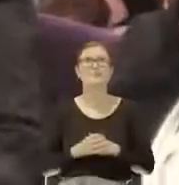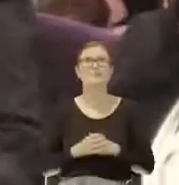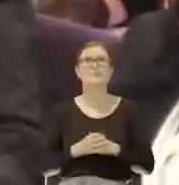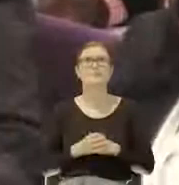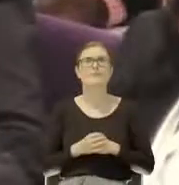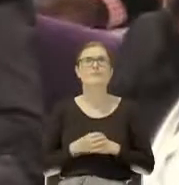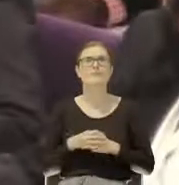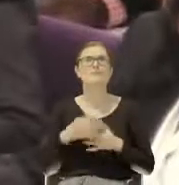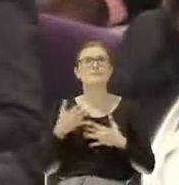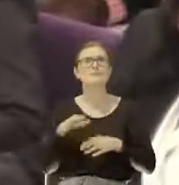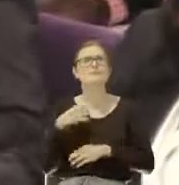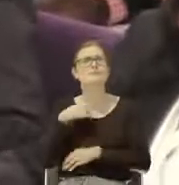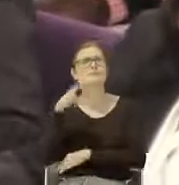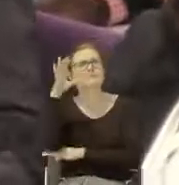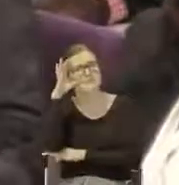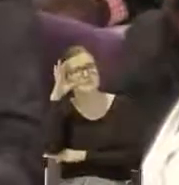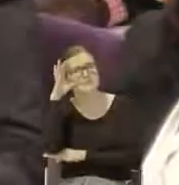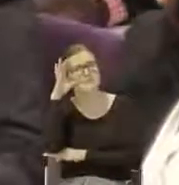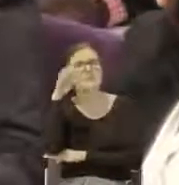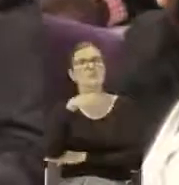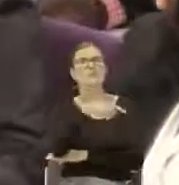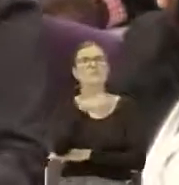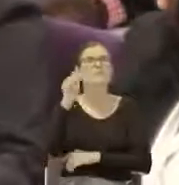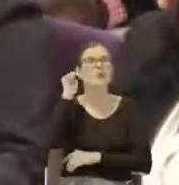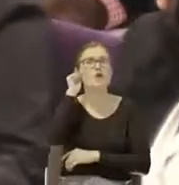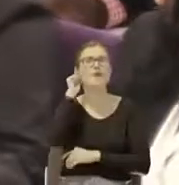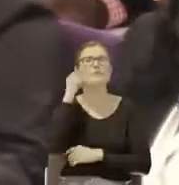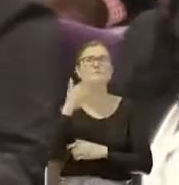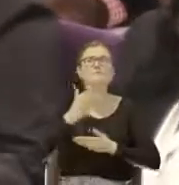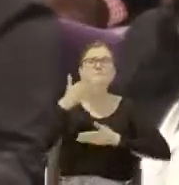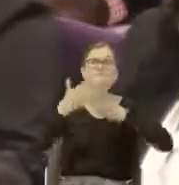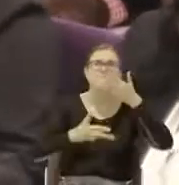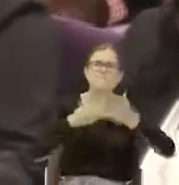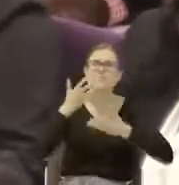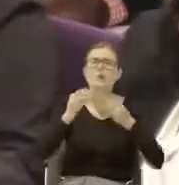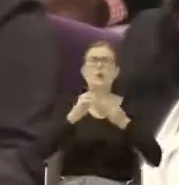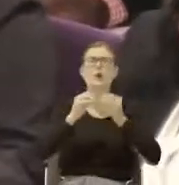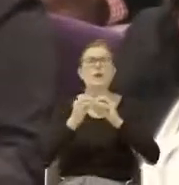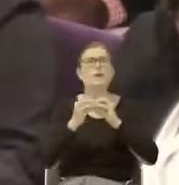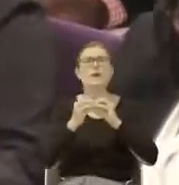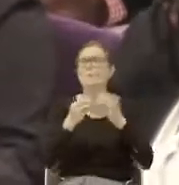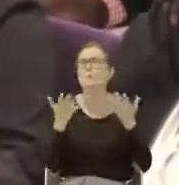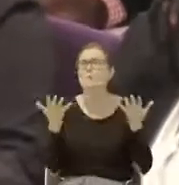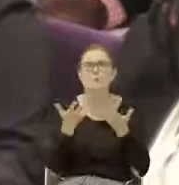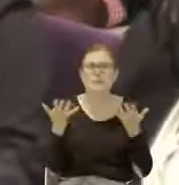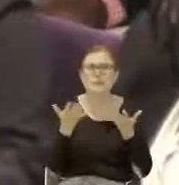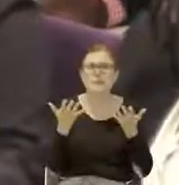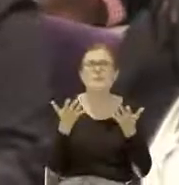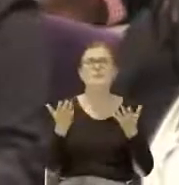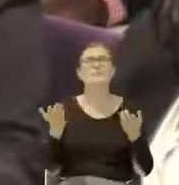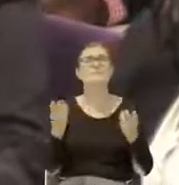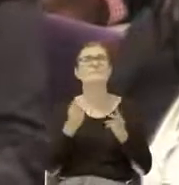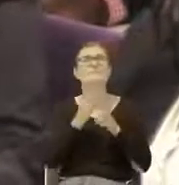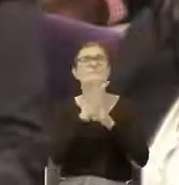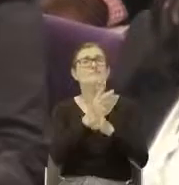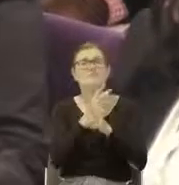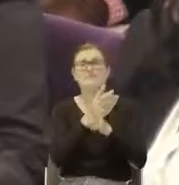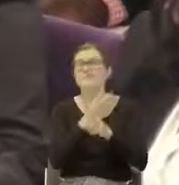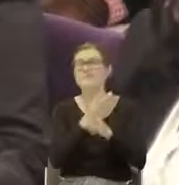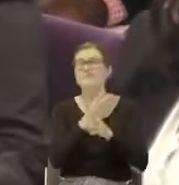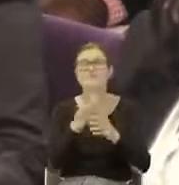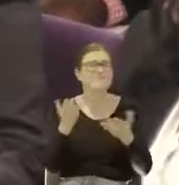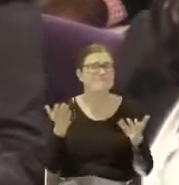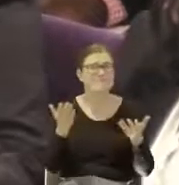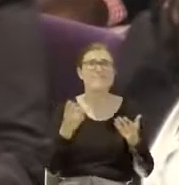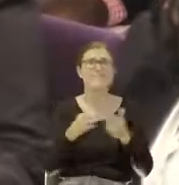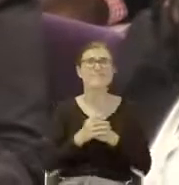at the caregiving roles, which is something that we do not actually put a spotlight on. One